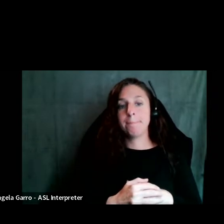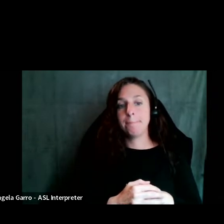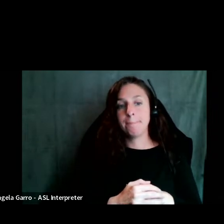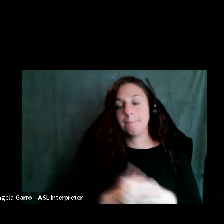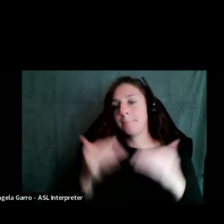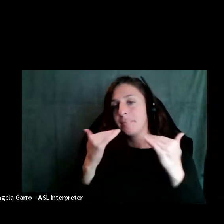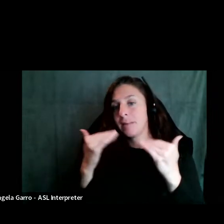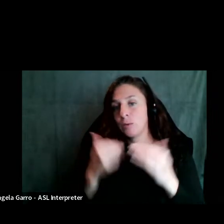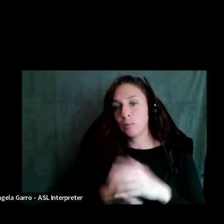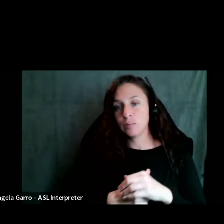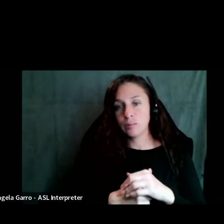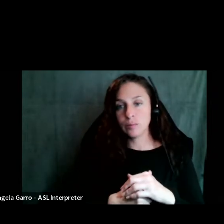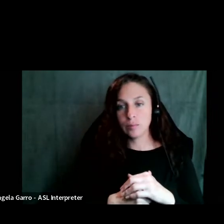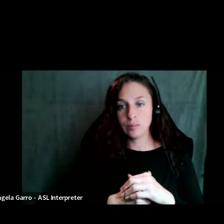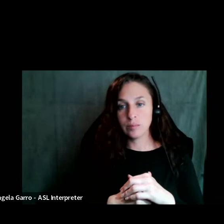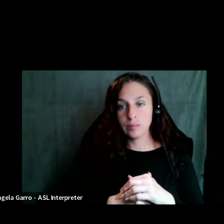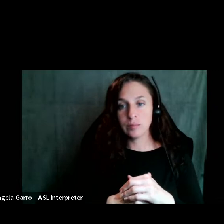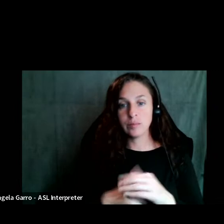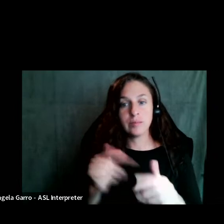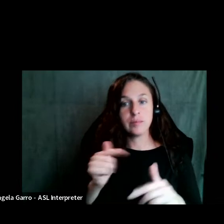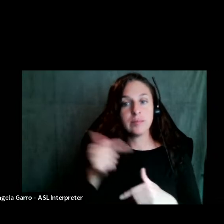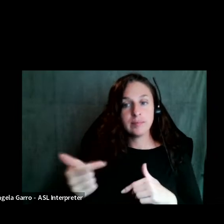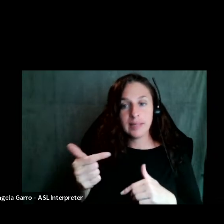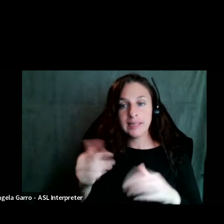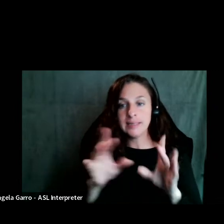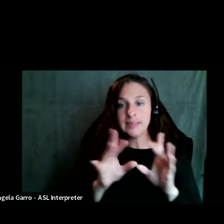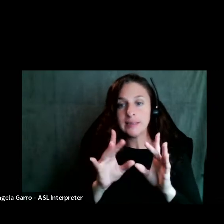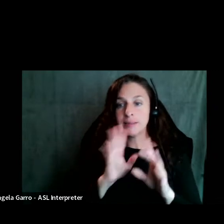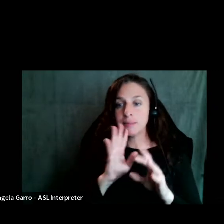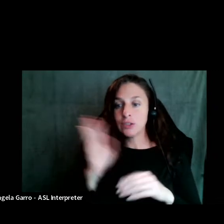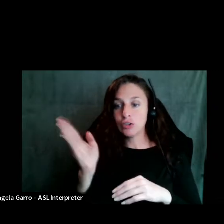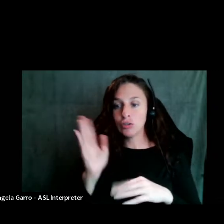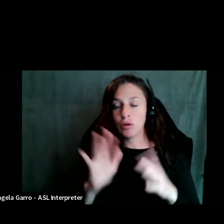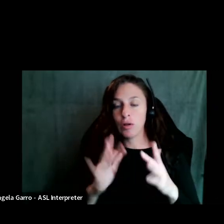Thank you. We're going to go to the next speaker online.